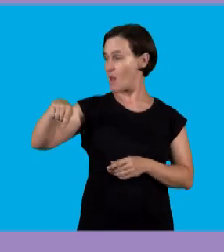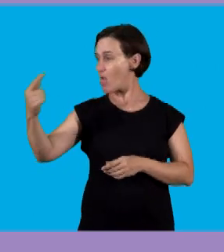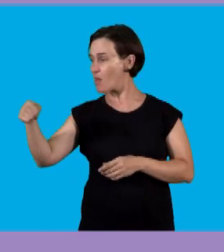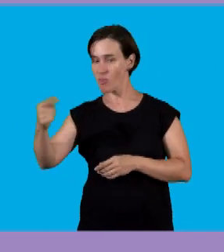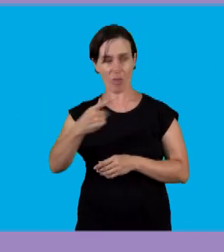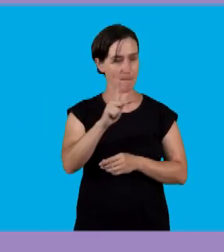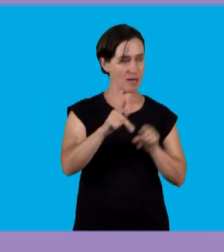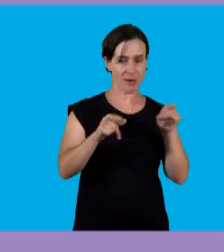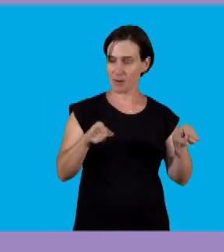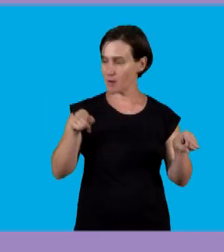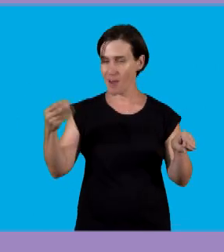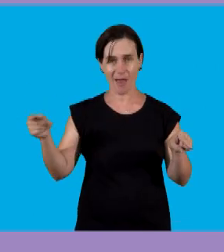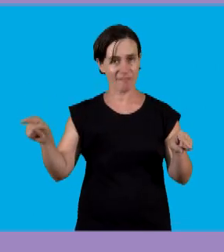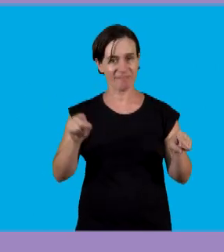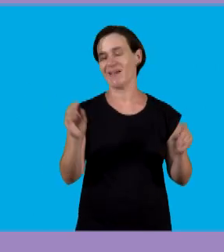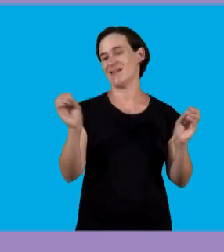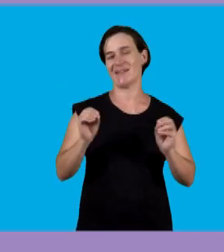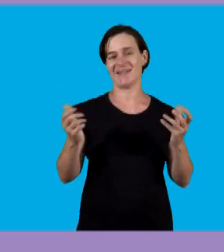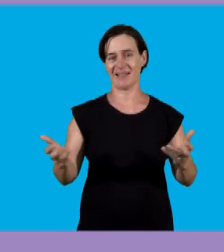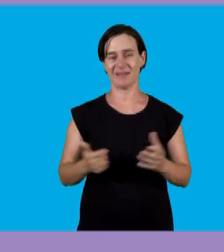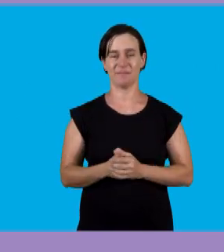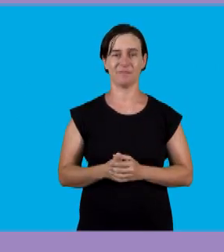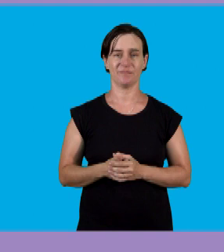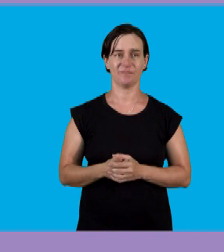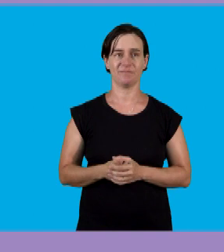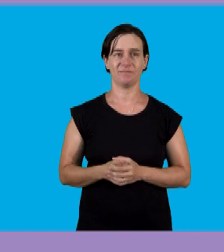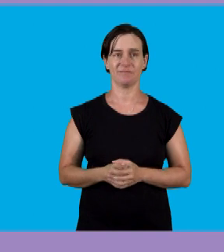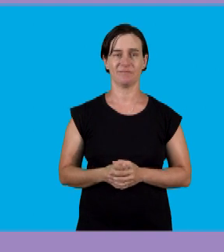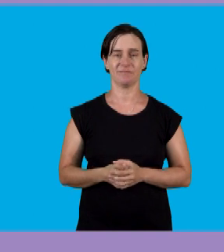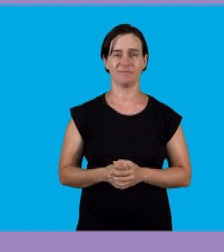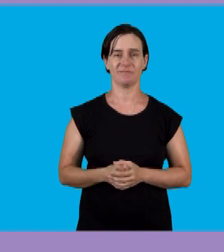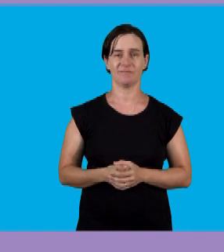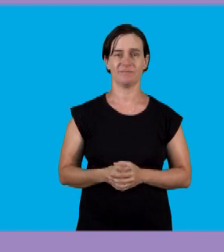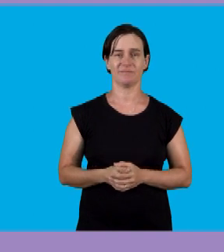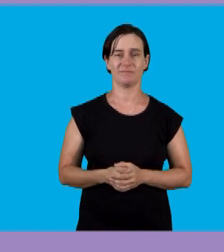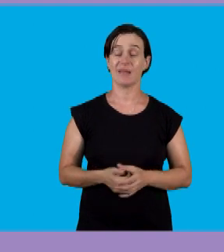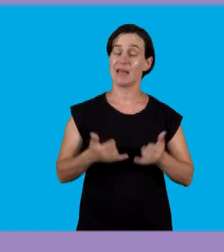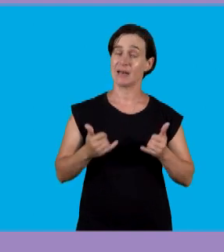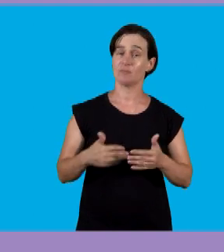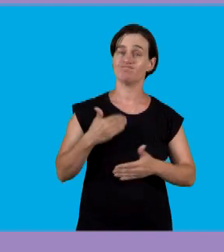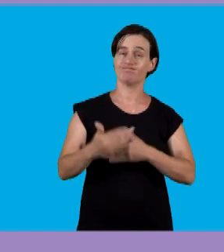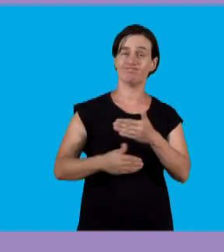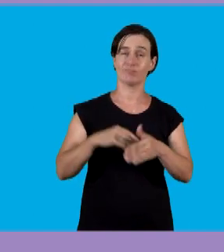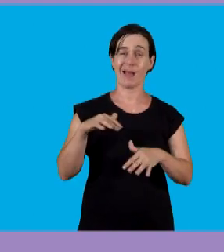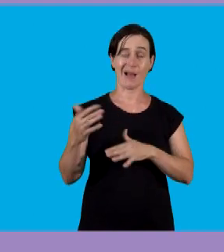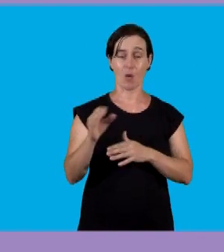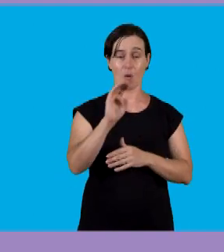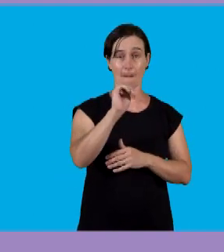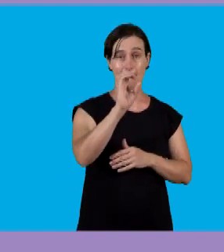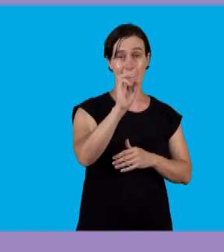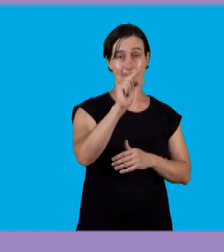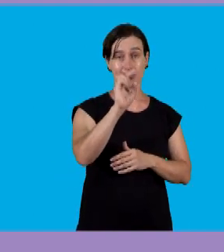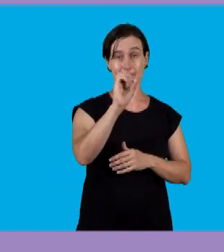other variable to multiply with. Now, let's continue with multiplying those monomials